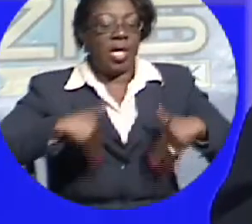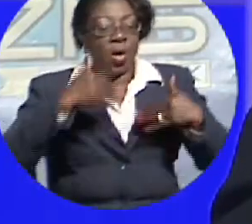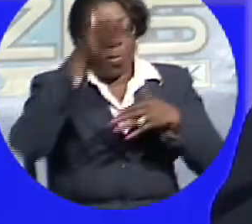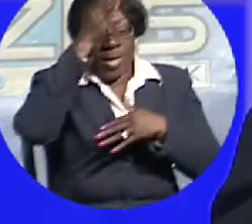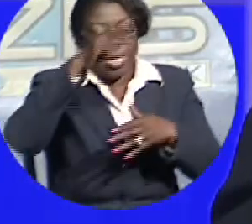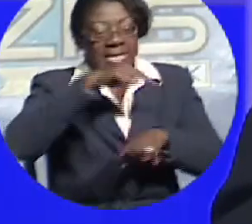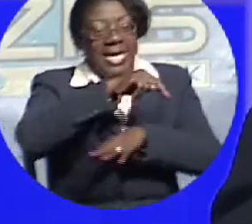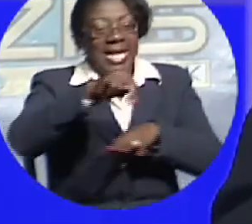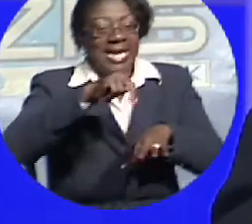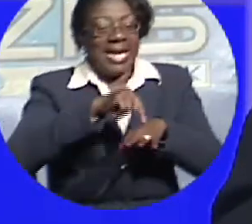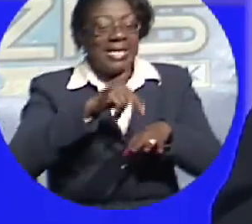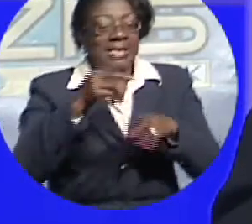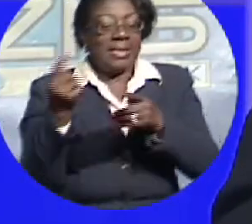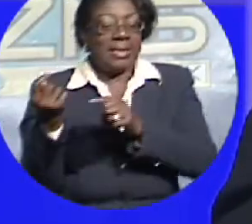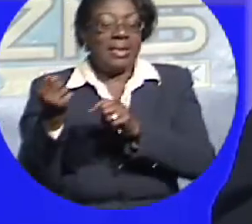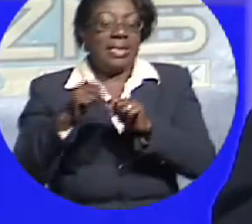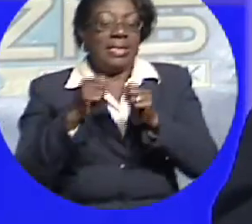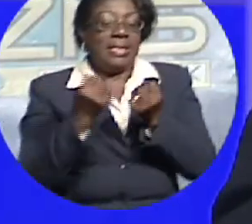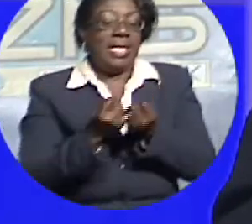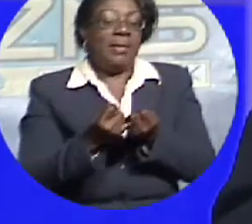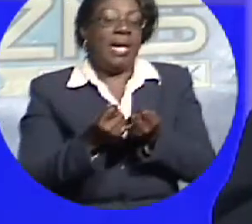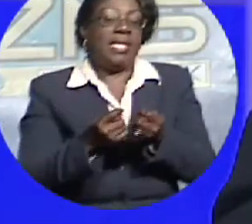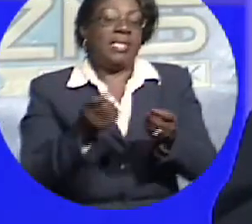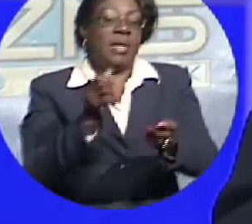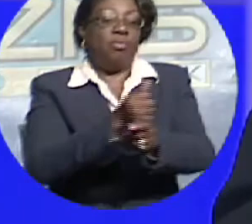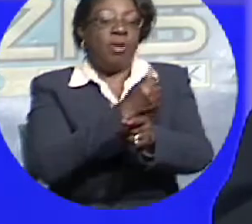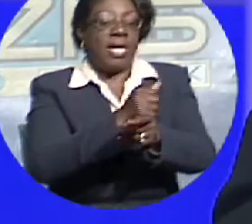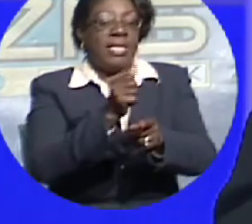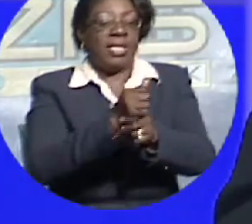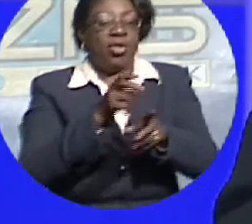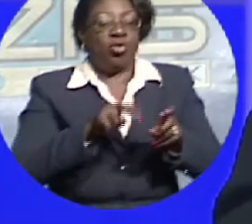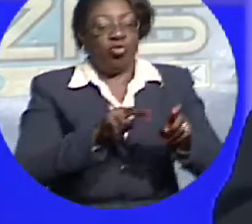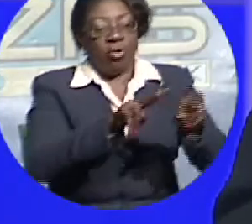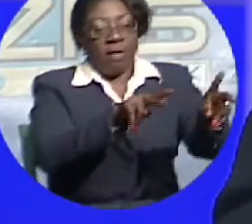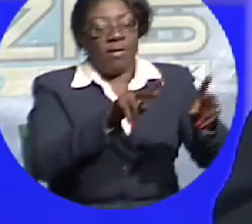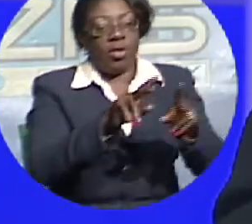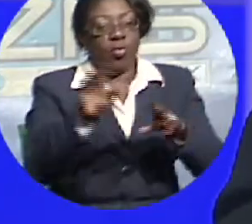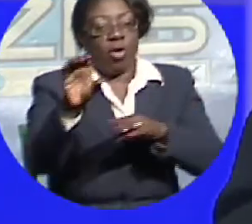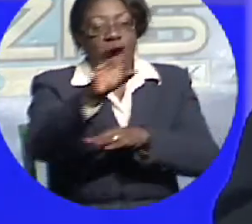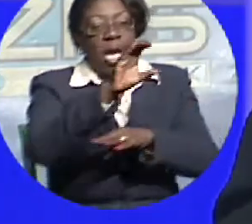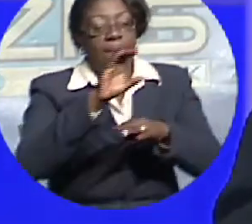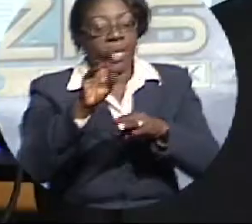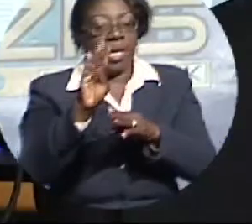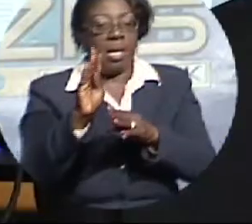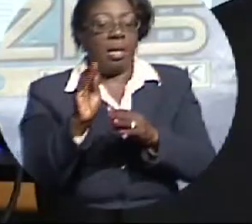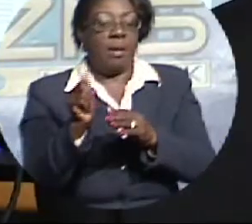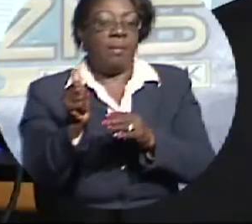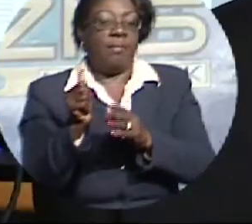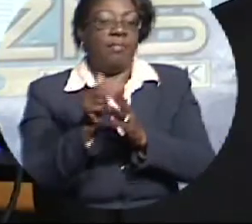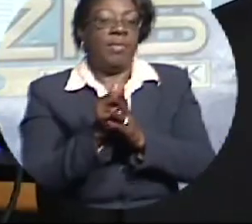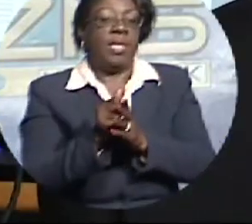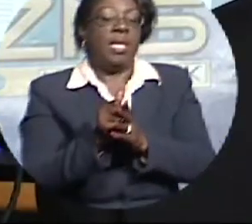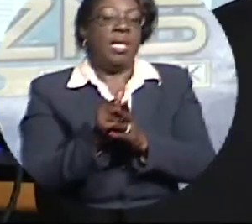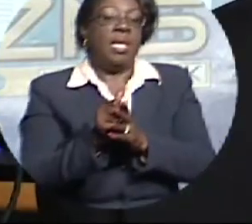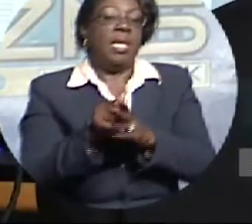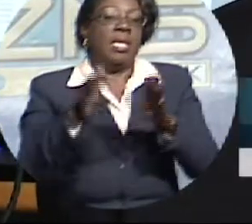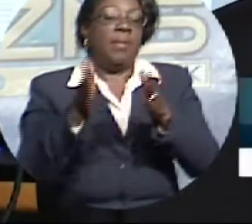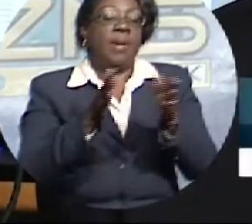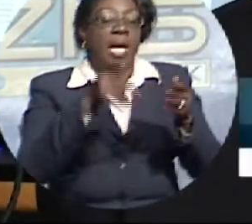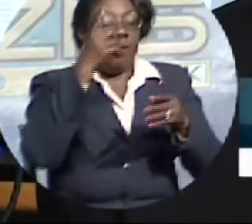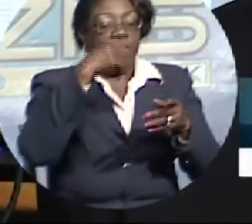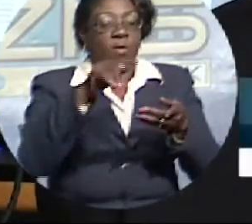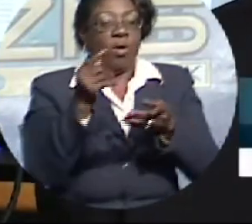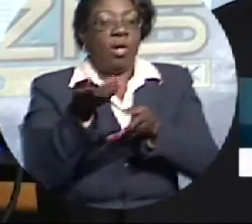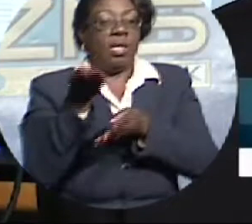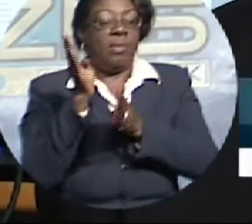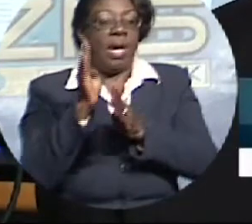national team as they get set to travel to a CAC qualifier next month in Colombia. The game plan for the Bahamas has changed to one of